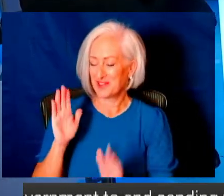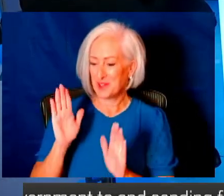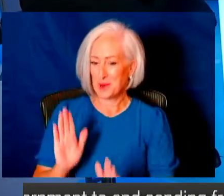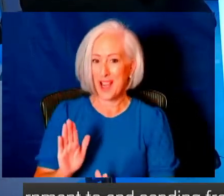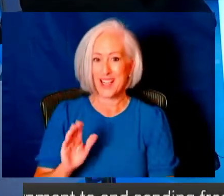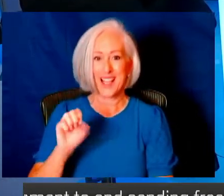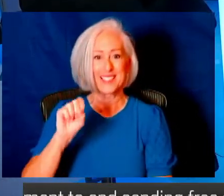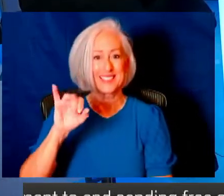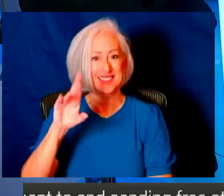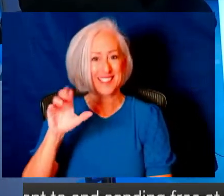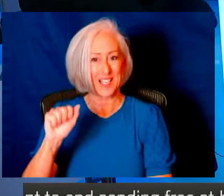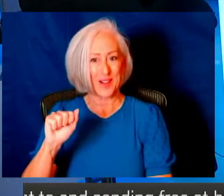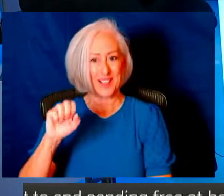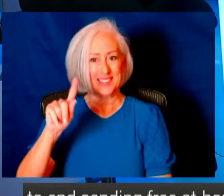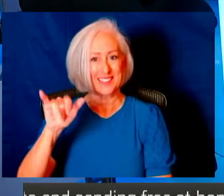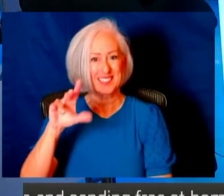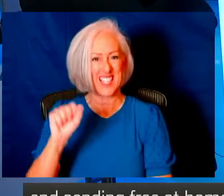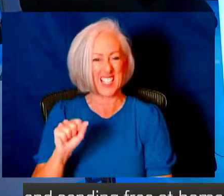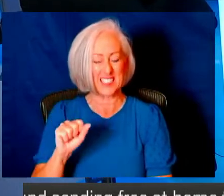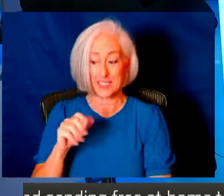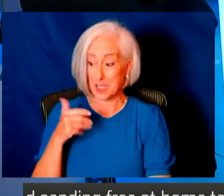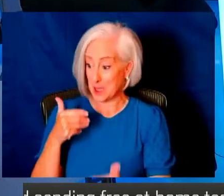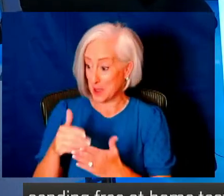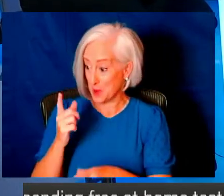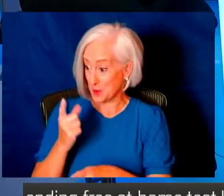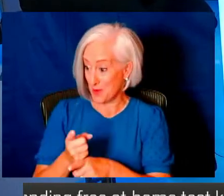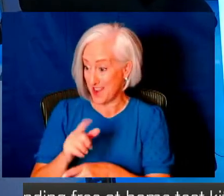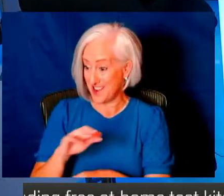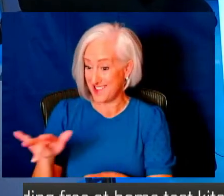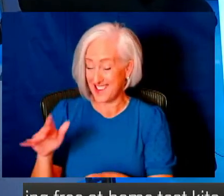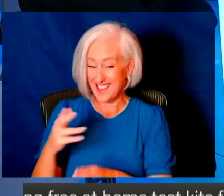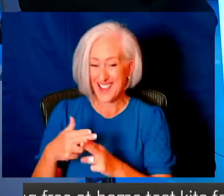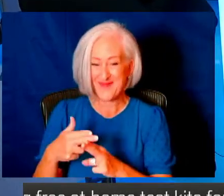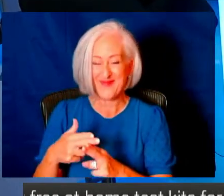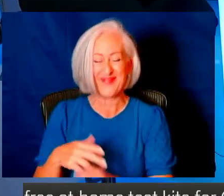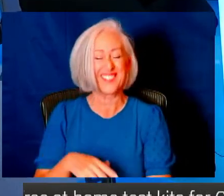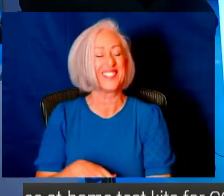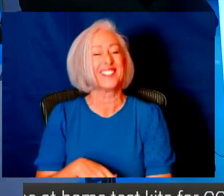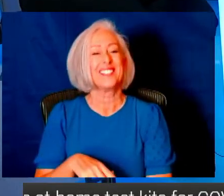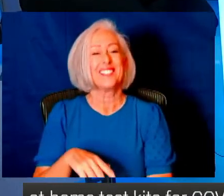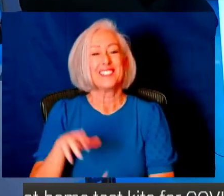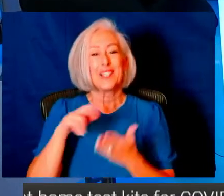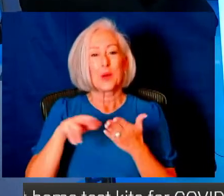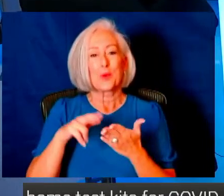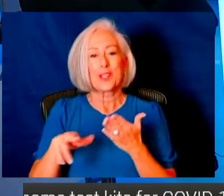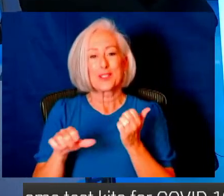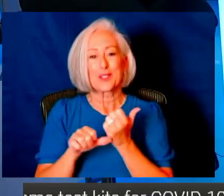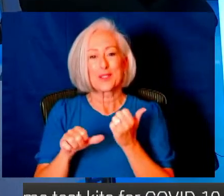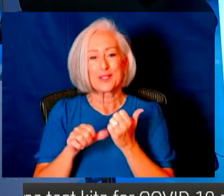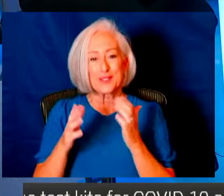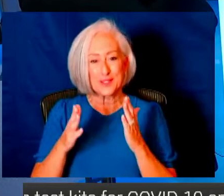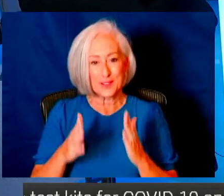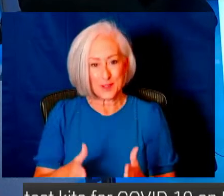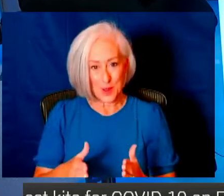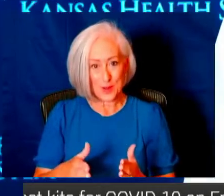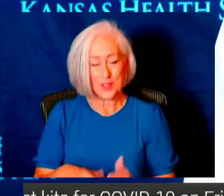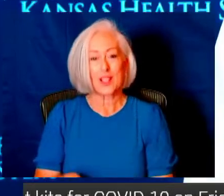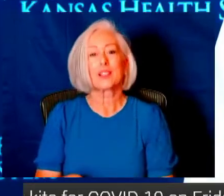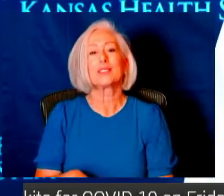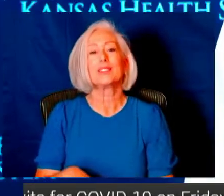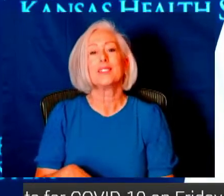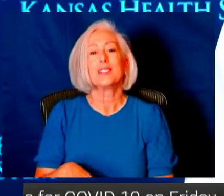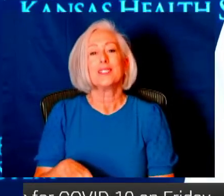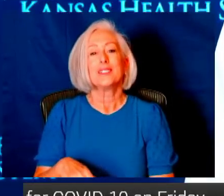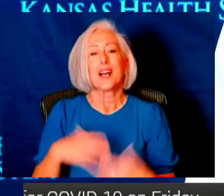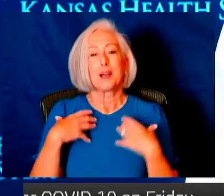close was I on that? I mean, not bad? Close Okay, enough. good. A research associate with the Department of Population Health, who also happens